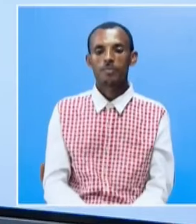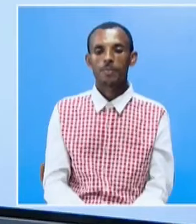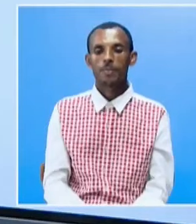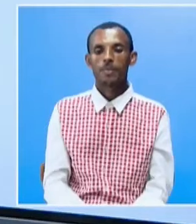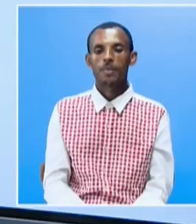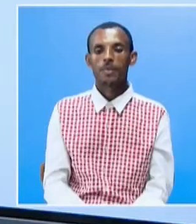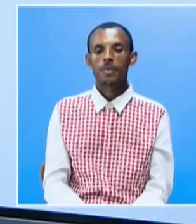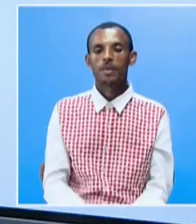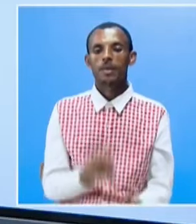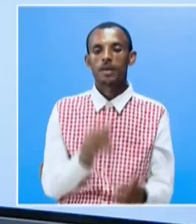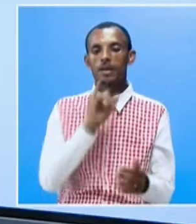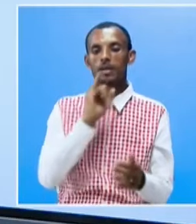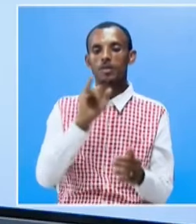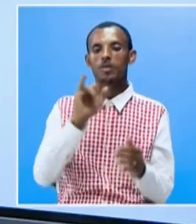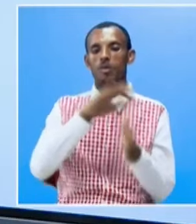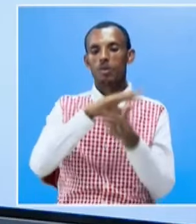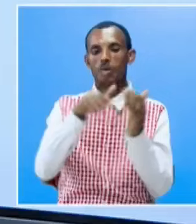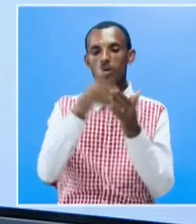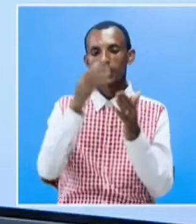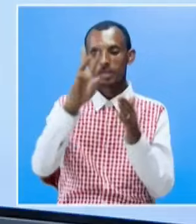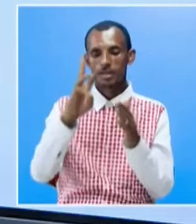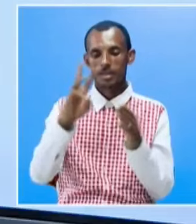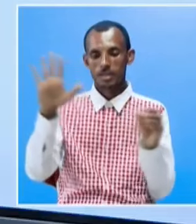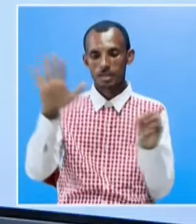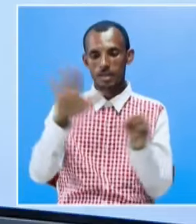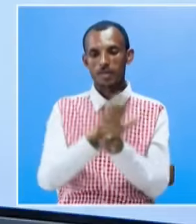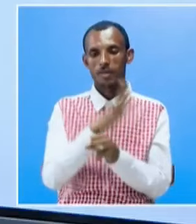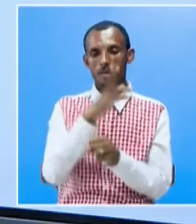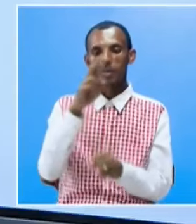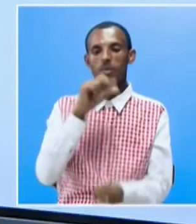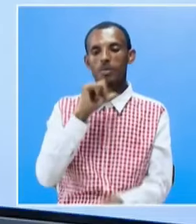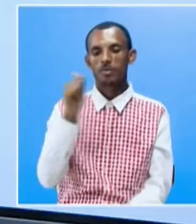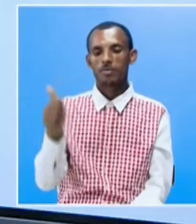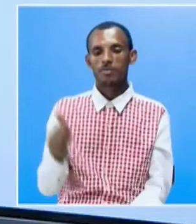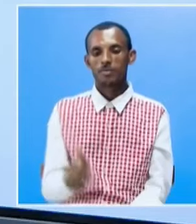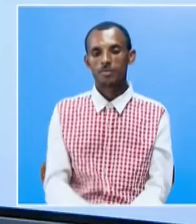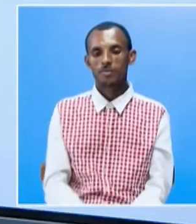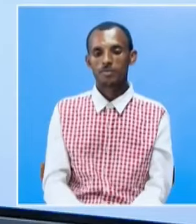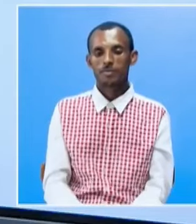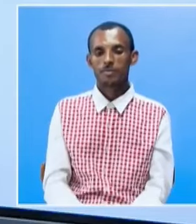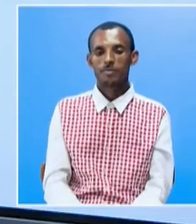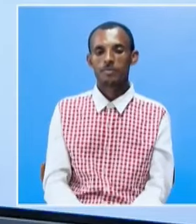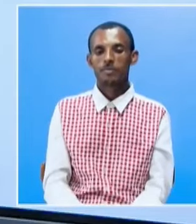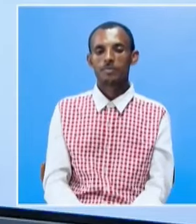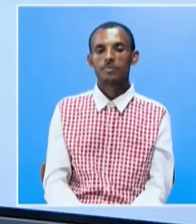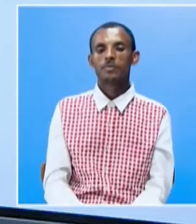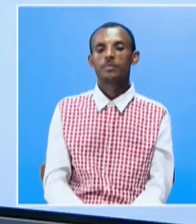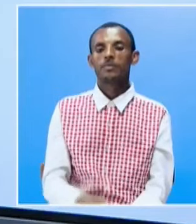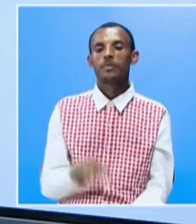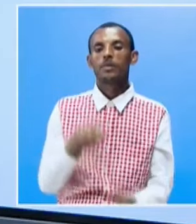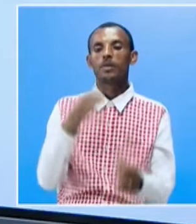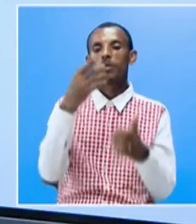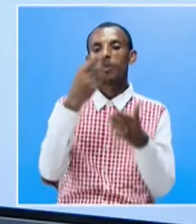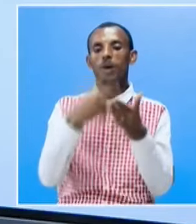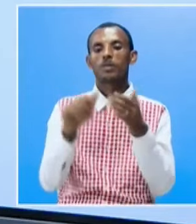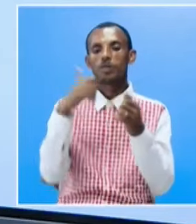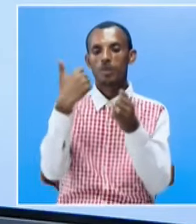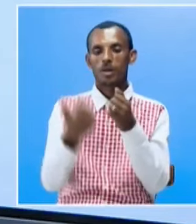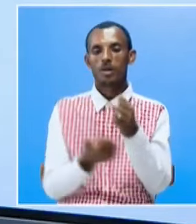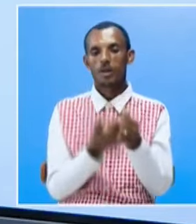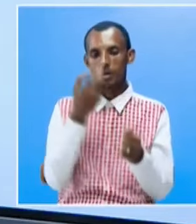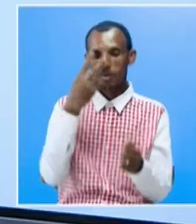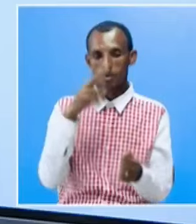Is all the 6 parts of these two triangles congruent? And in what order? Look,